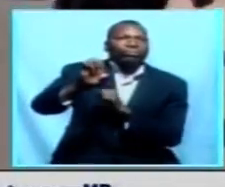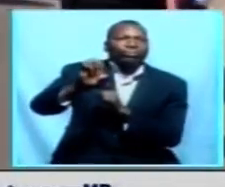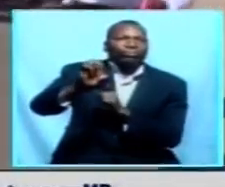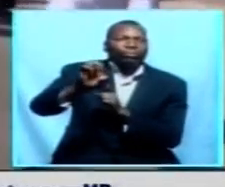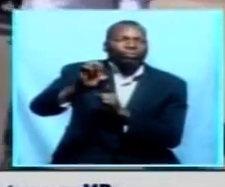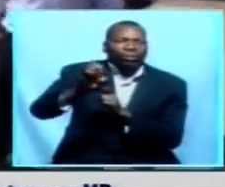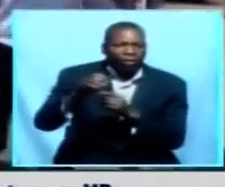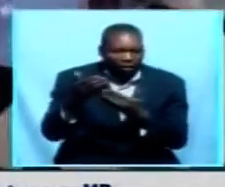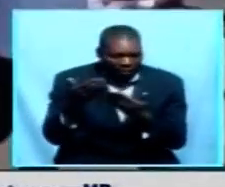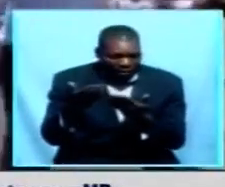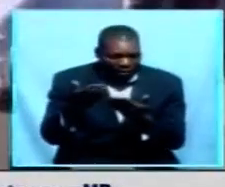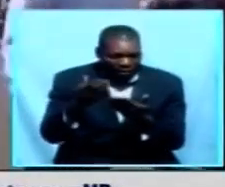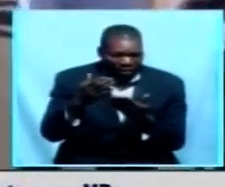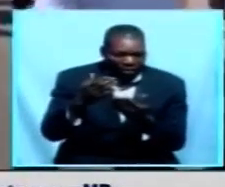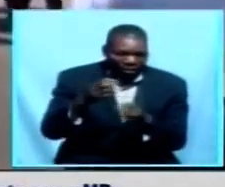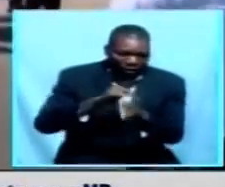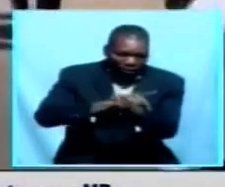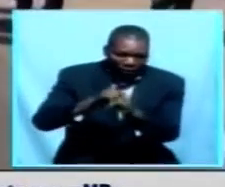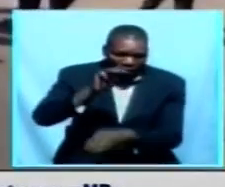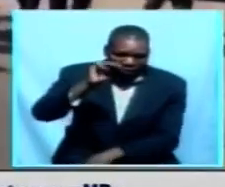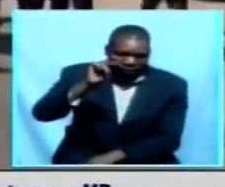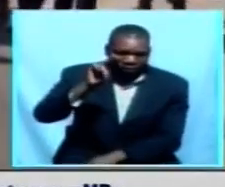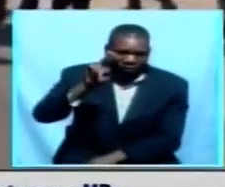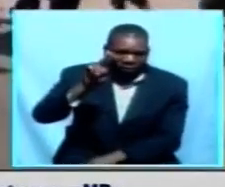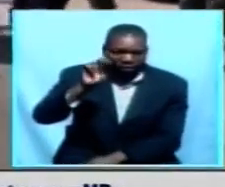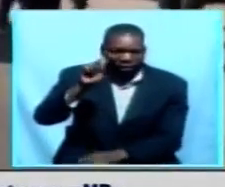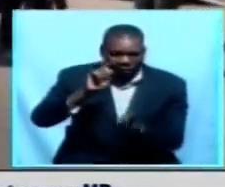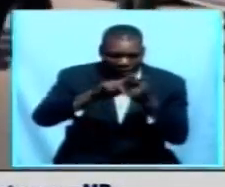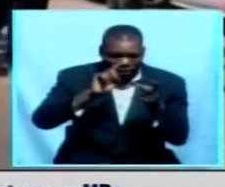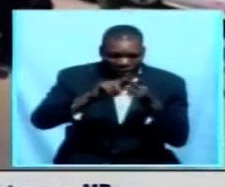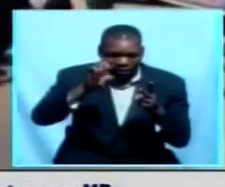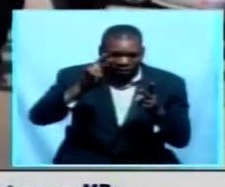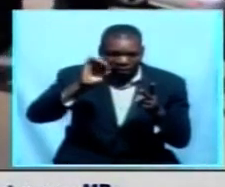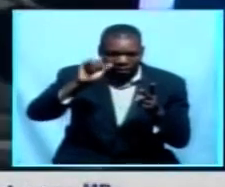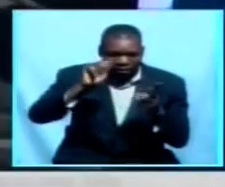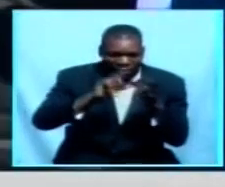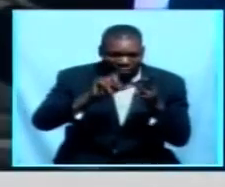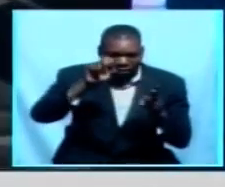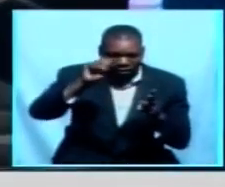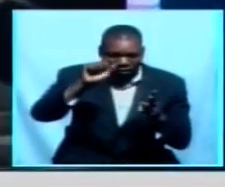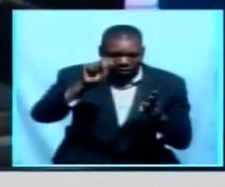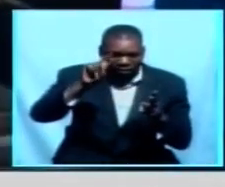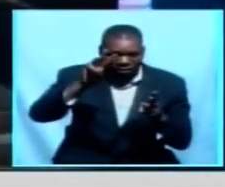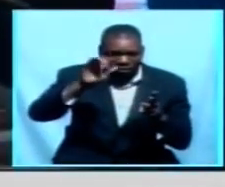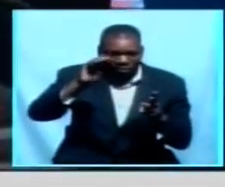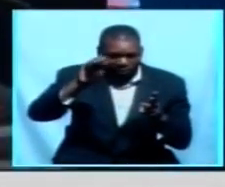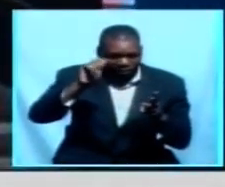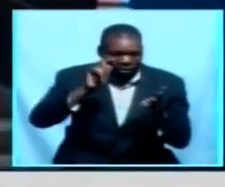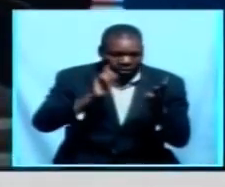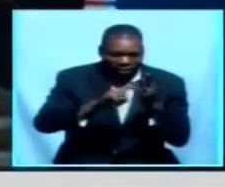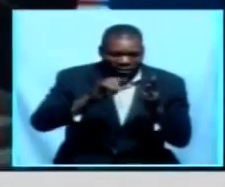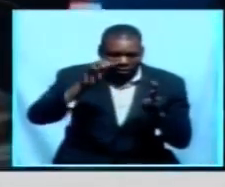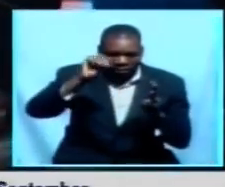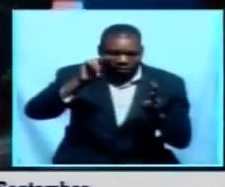being represented by Professor Patrick Mvunga, Eric Sulwamba, Sakwiba Sikota, Bonaventure Mutale, and Lubinda